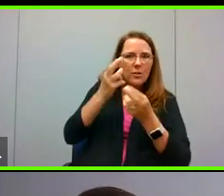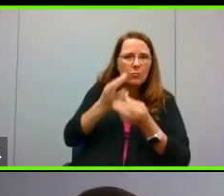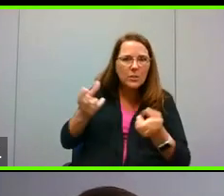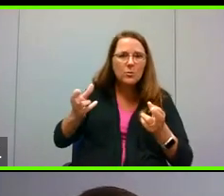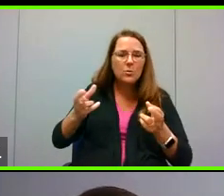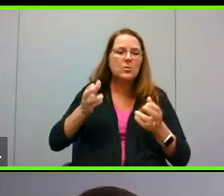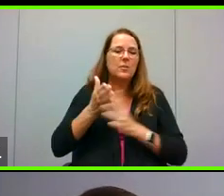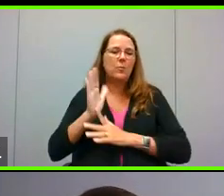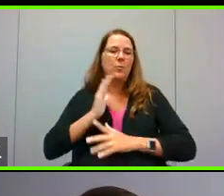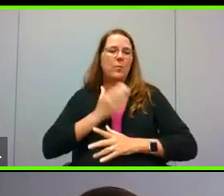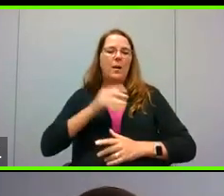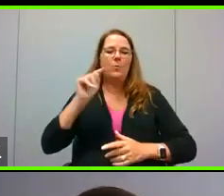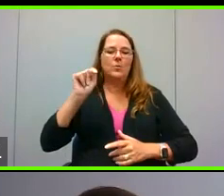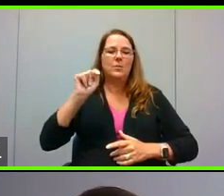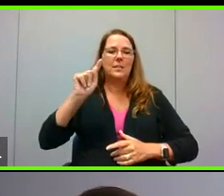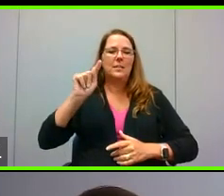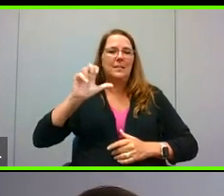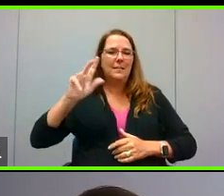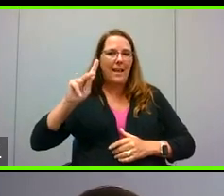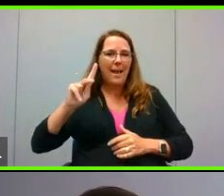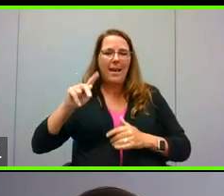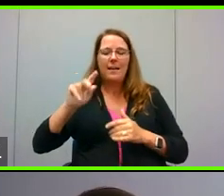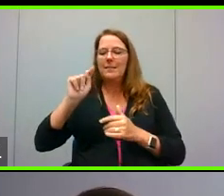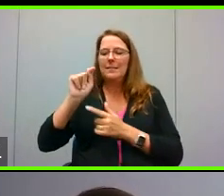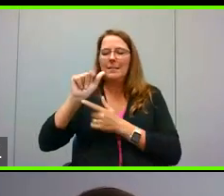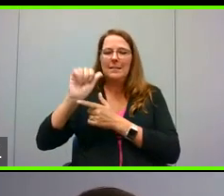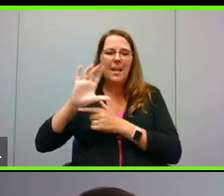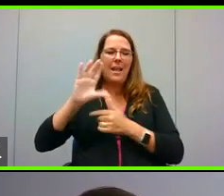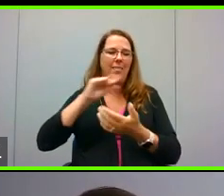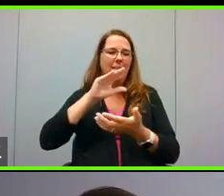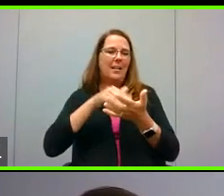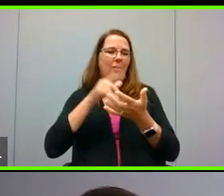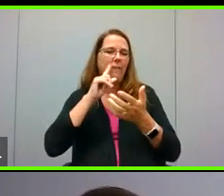TTACs or Autism Center for Excellence.